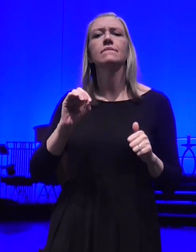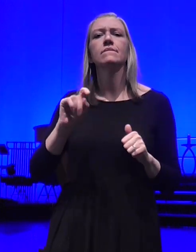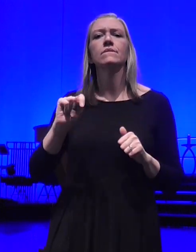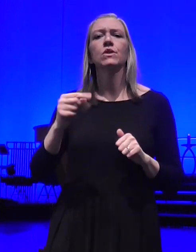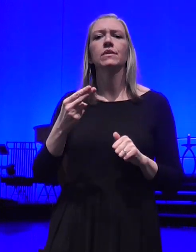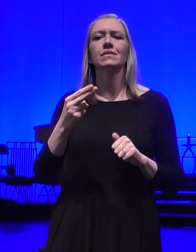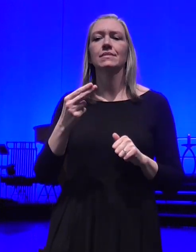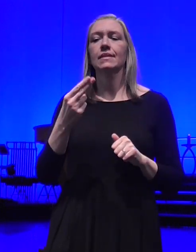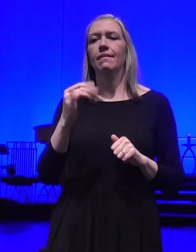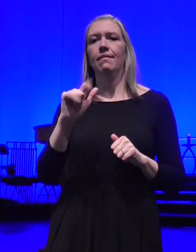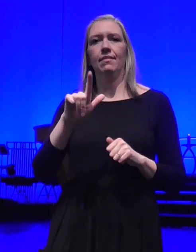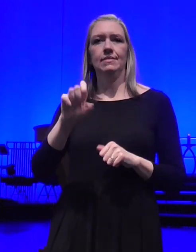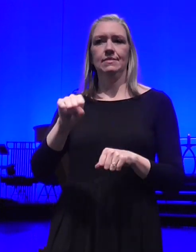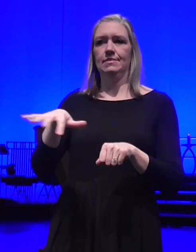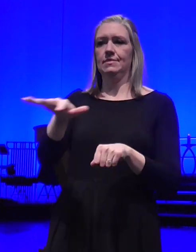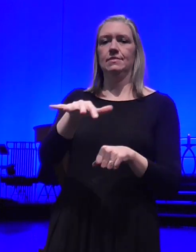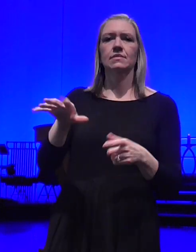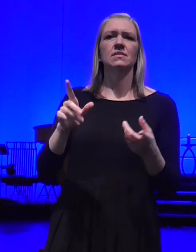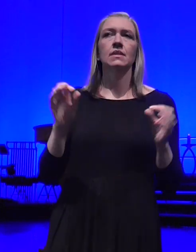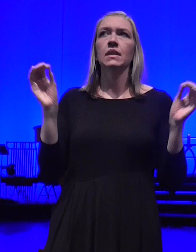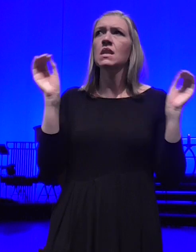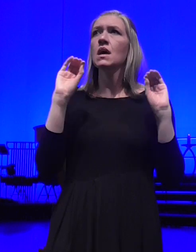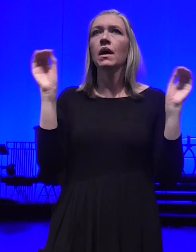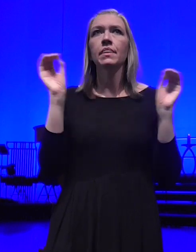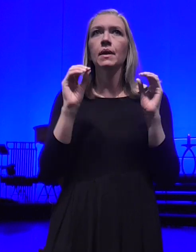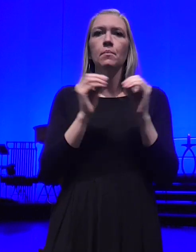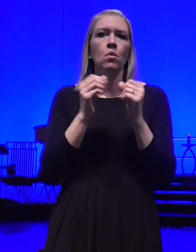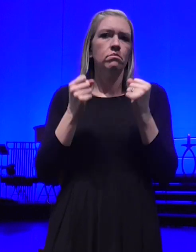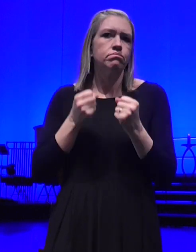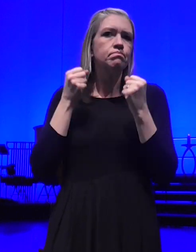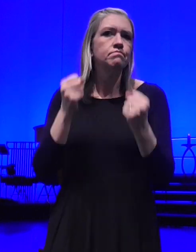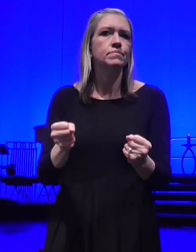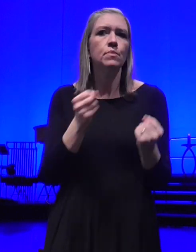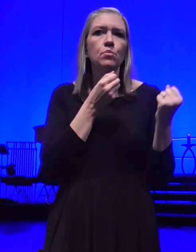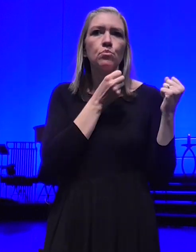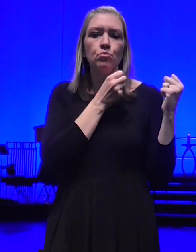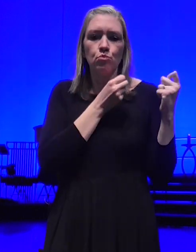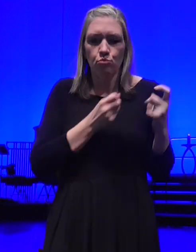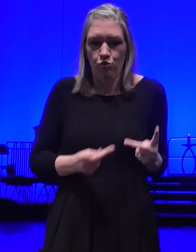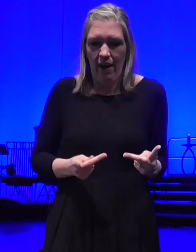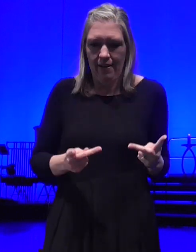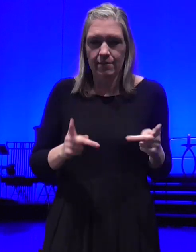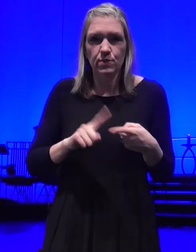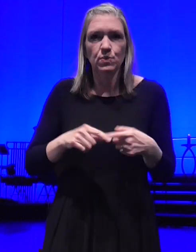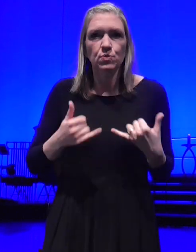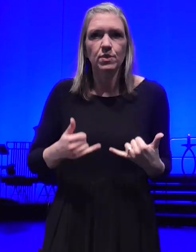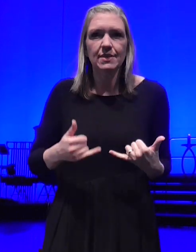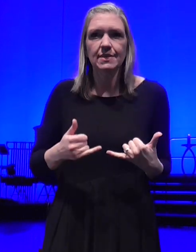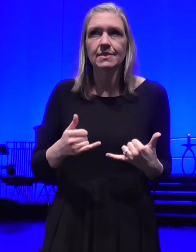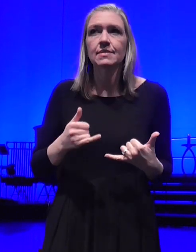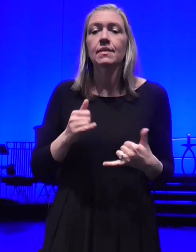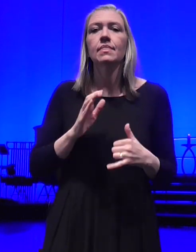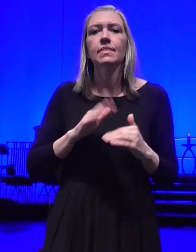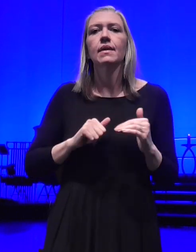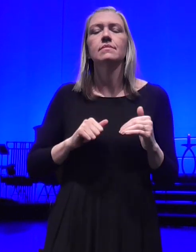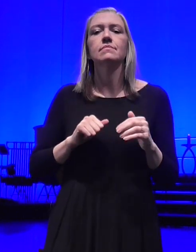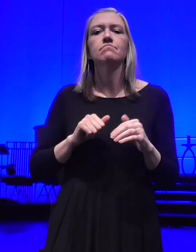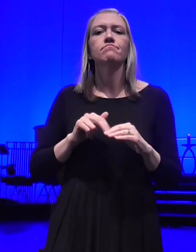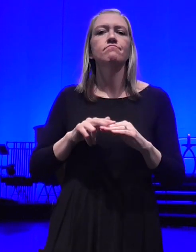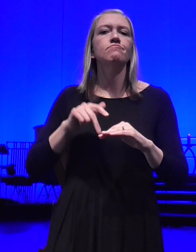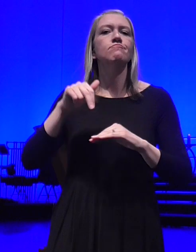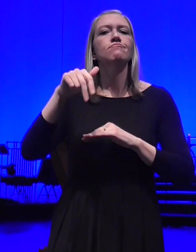there is nothing that will bring you back to the present moment more than stepping into nature.